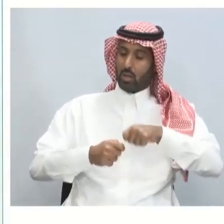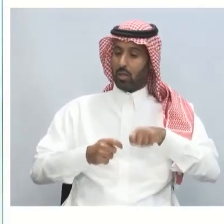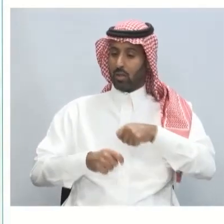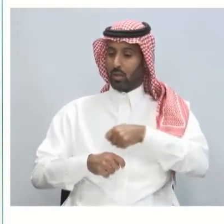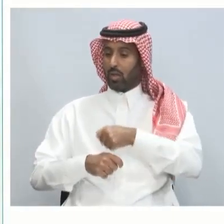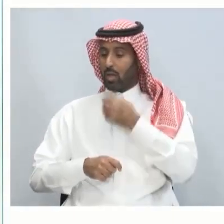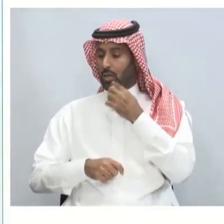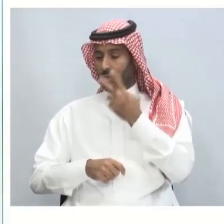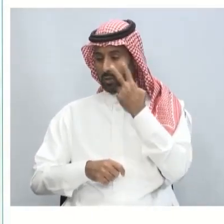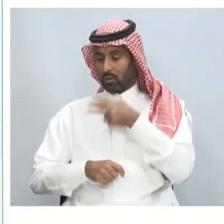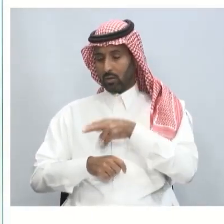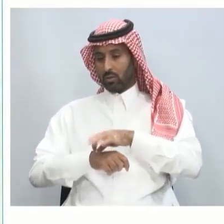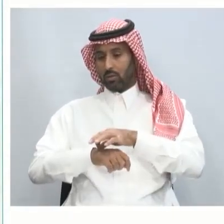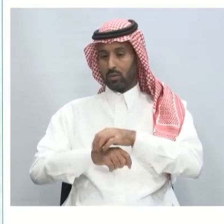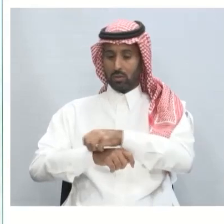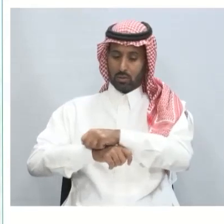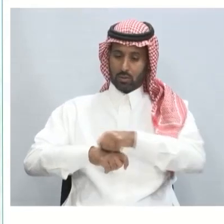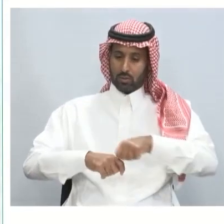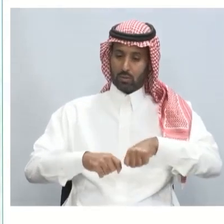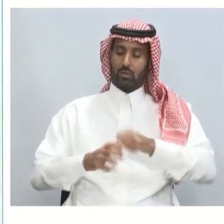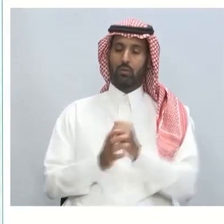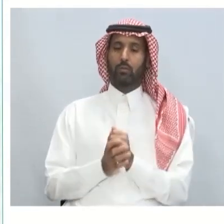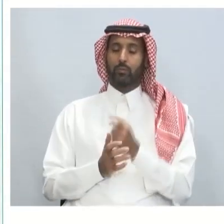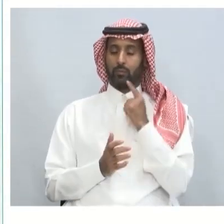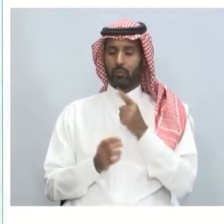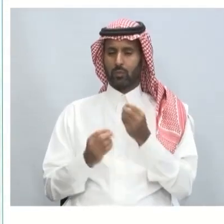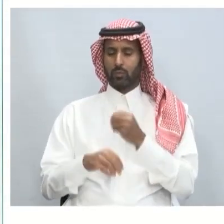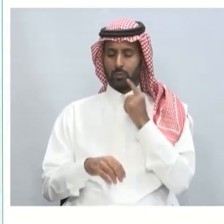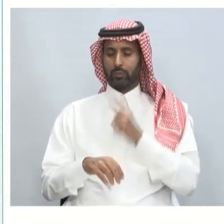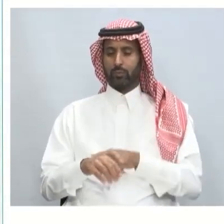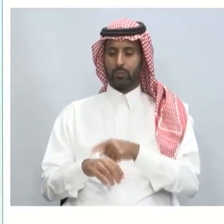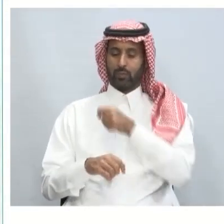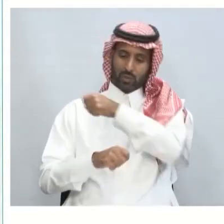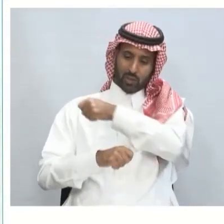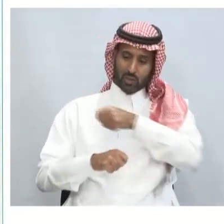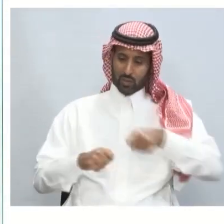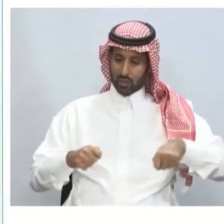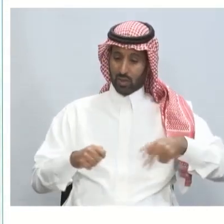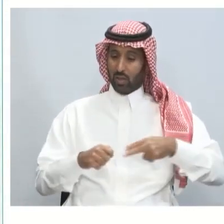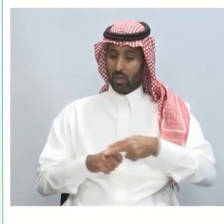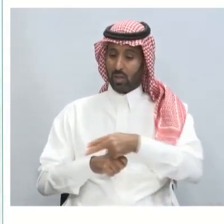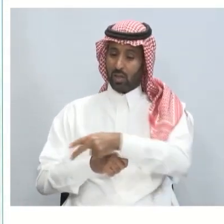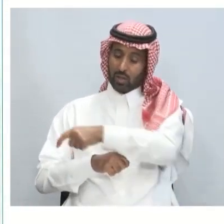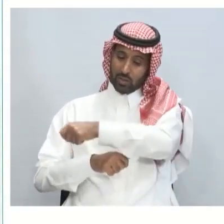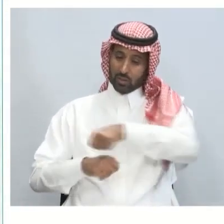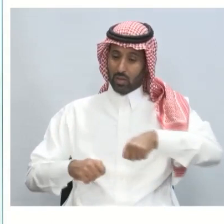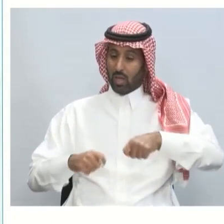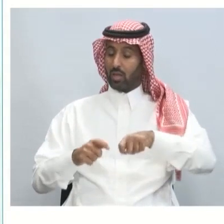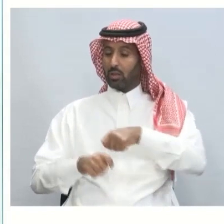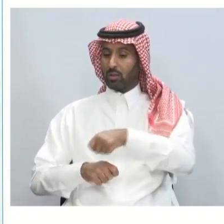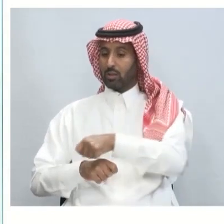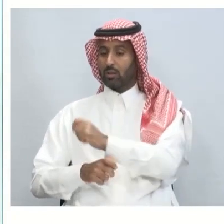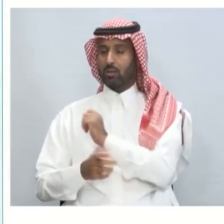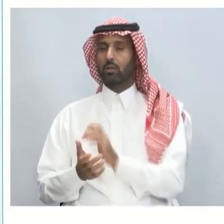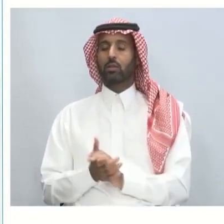one is a surgeon. He says here, I spend a lot of time cutting and sewing. This is what a